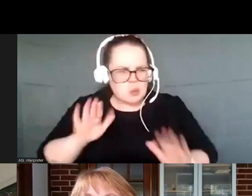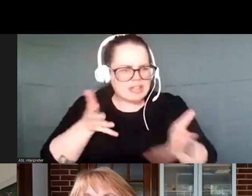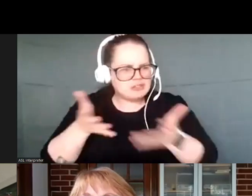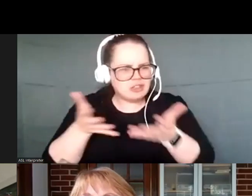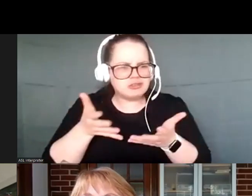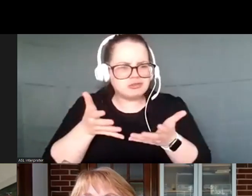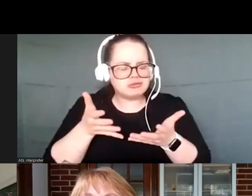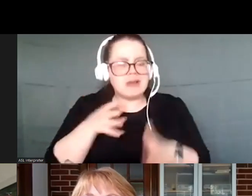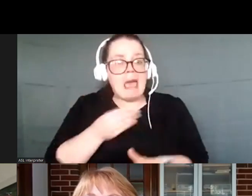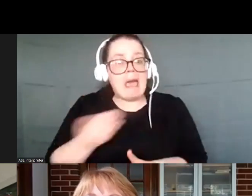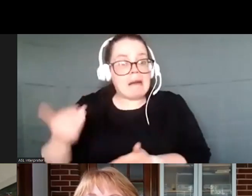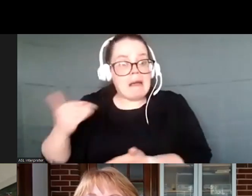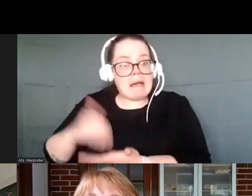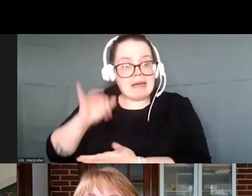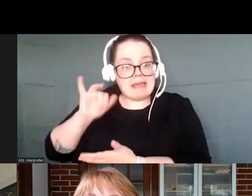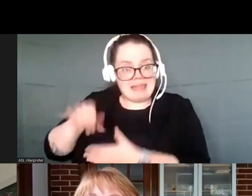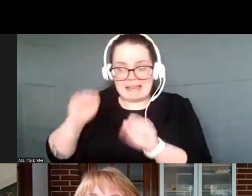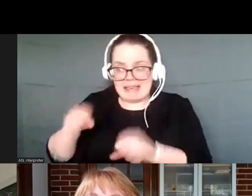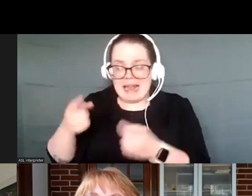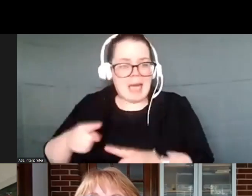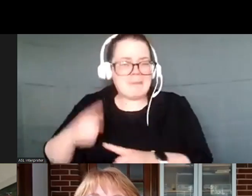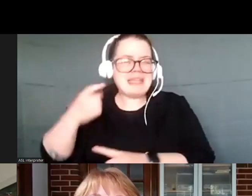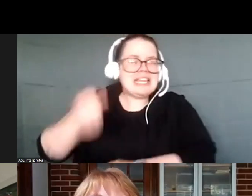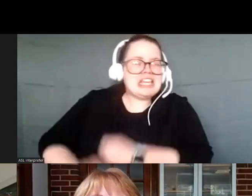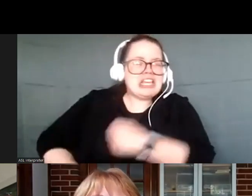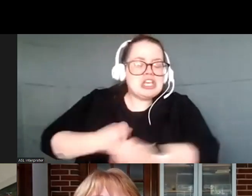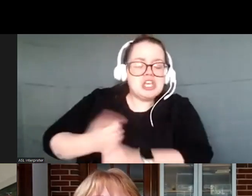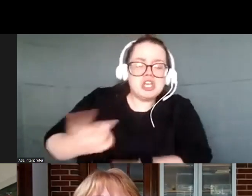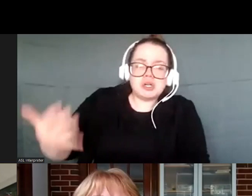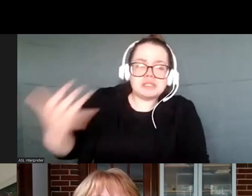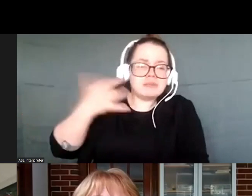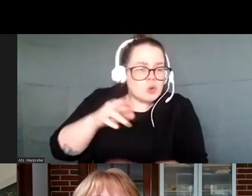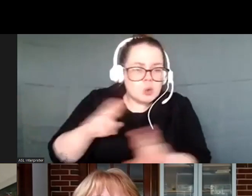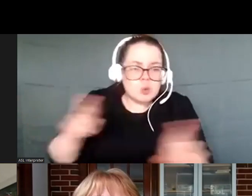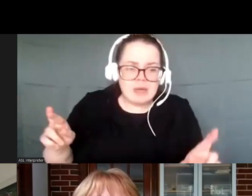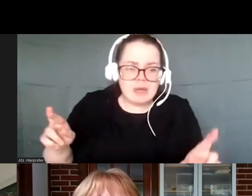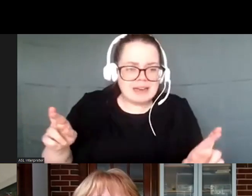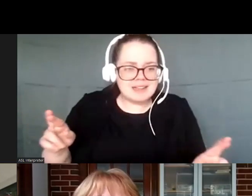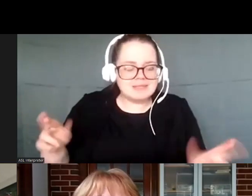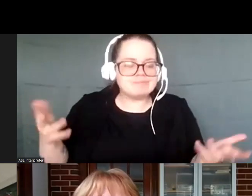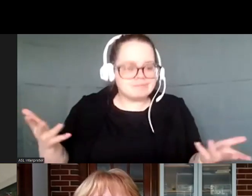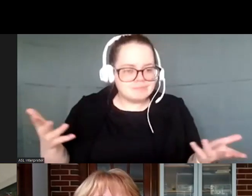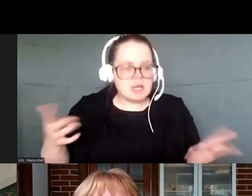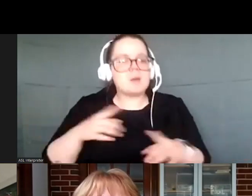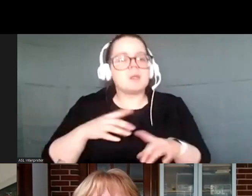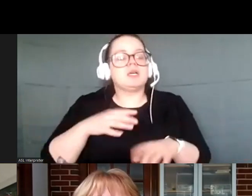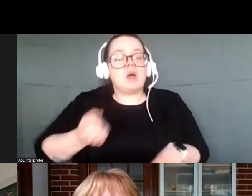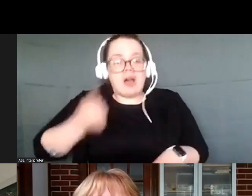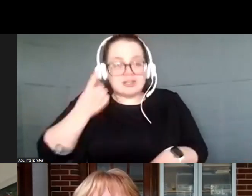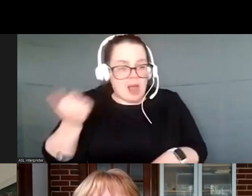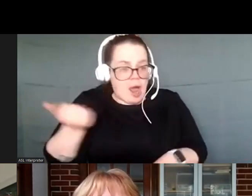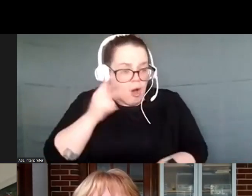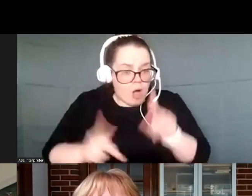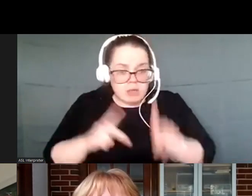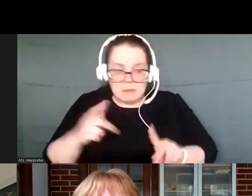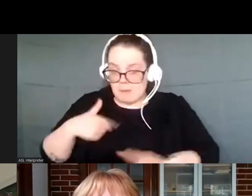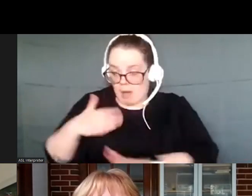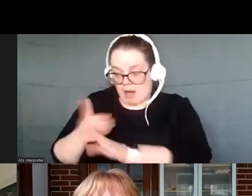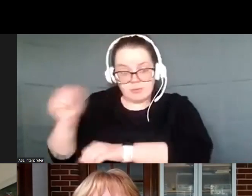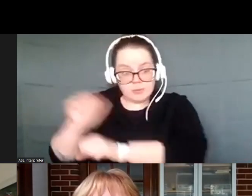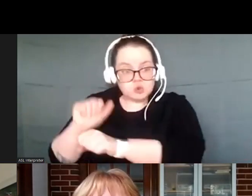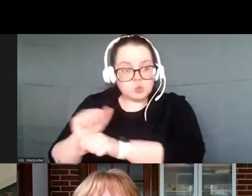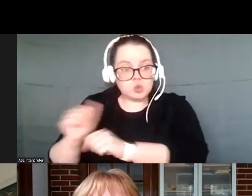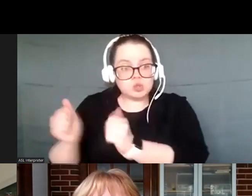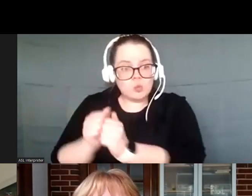years before you're even totally ready, you know? All the people that I've ever worked with professionally are people that I knew